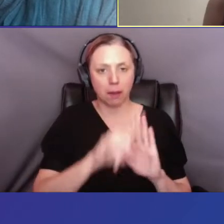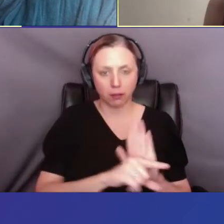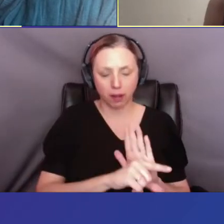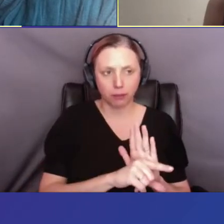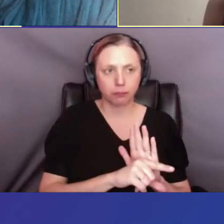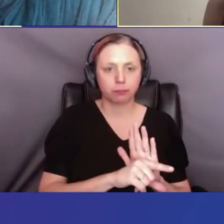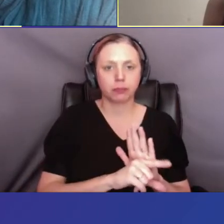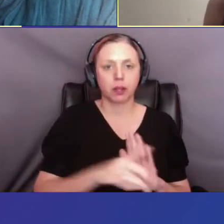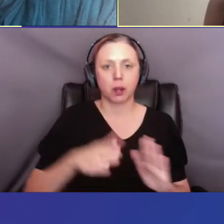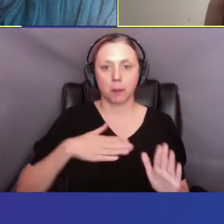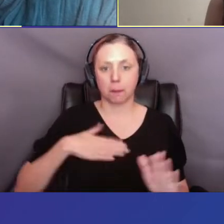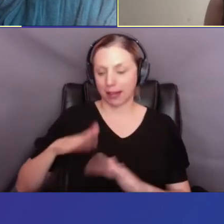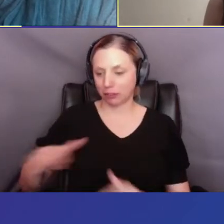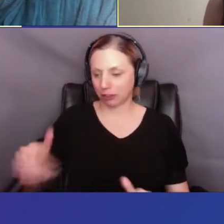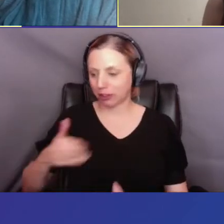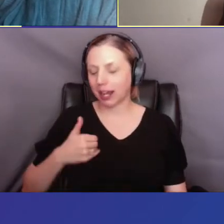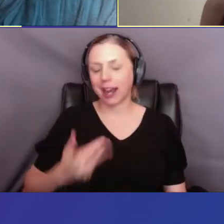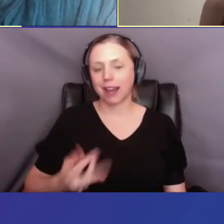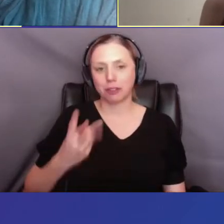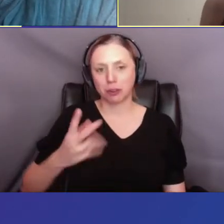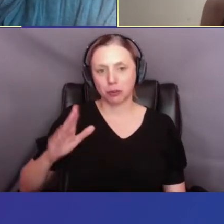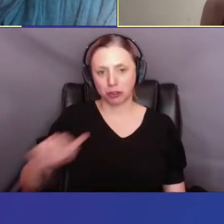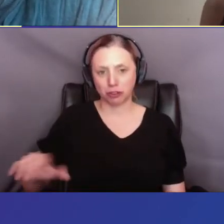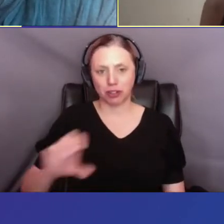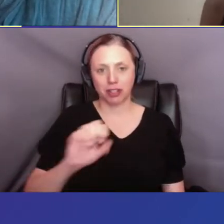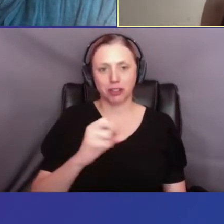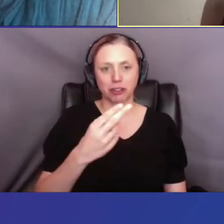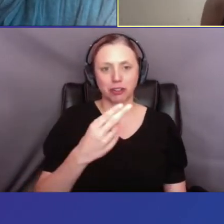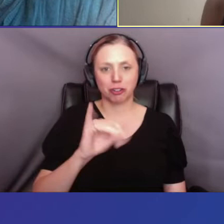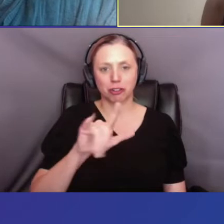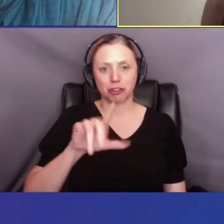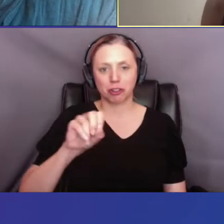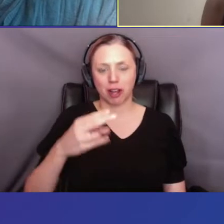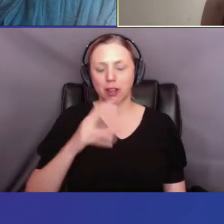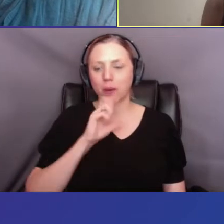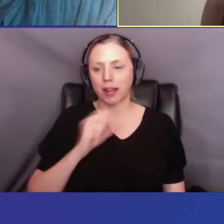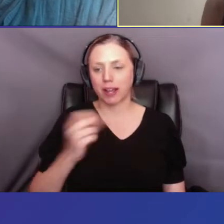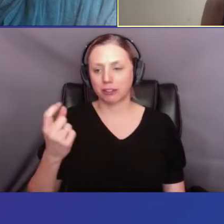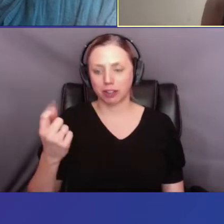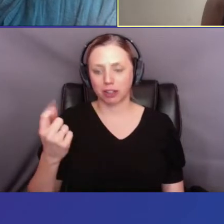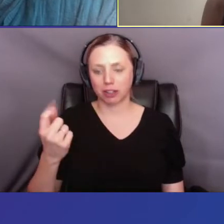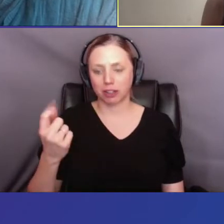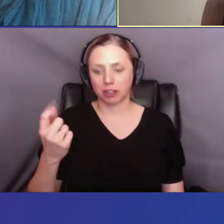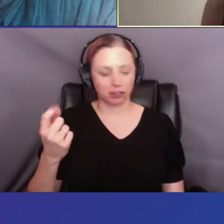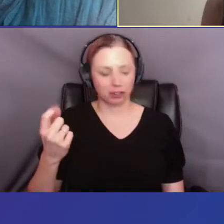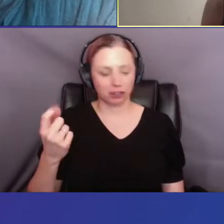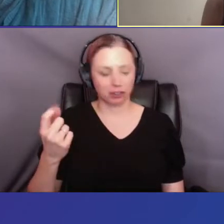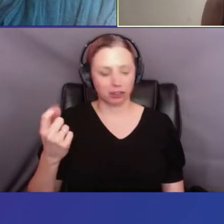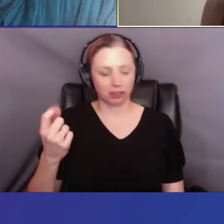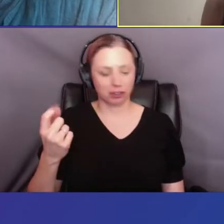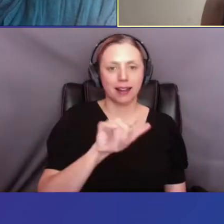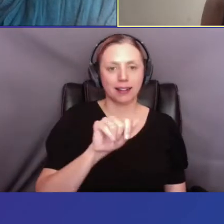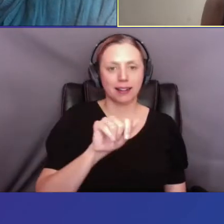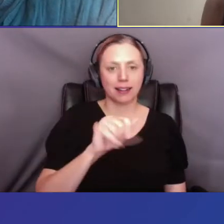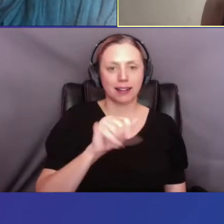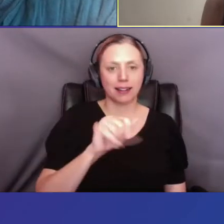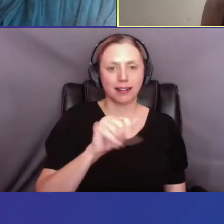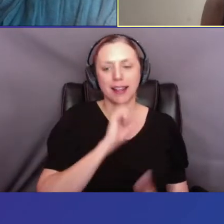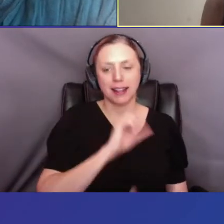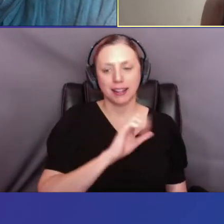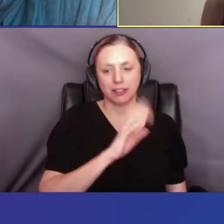my children. I'm mother to two children, Shiloh, who is 11, and Nyalove, who just turned 5.